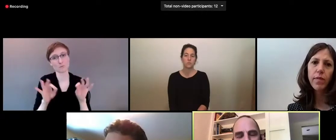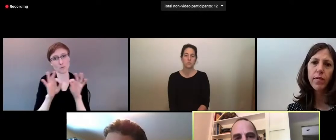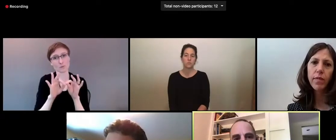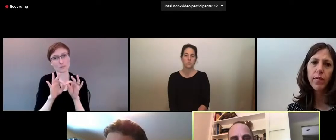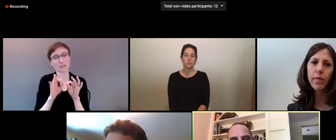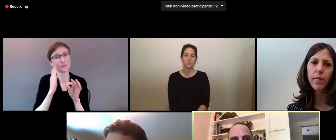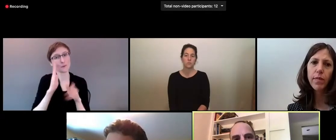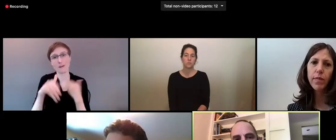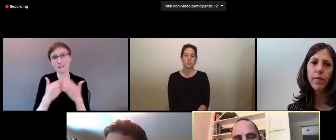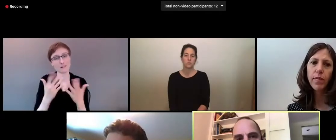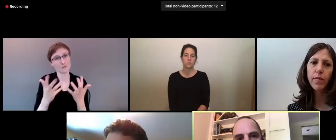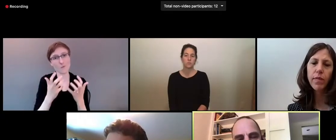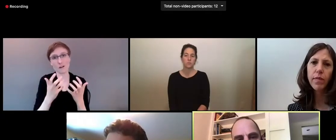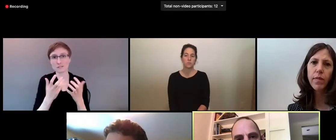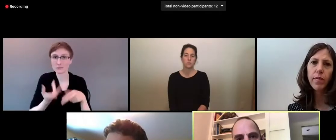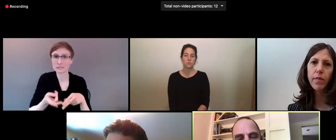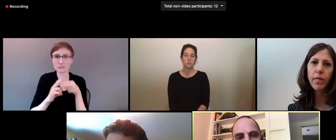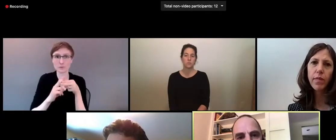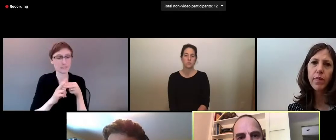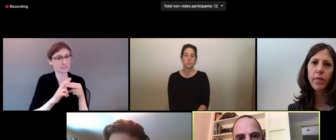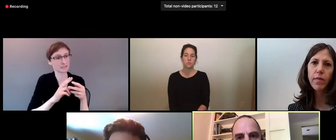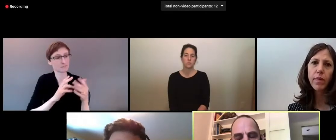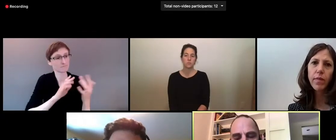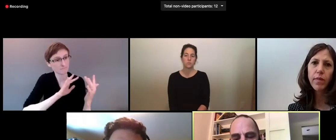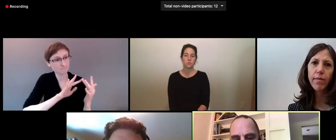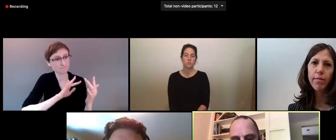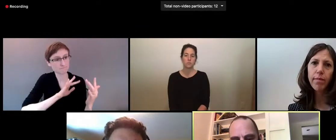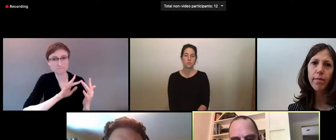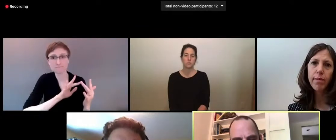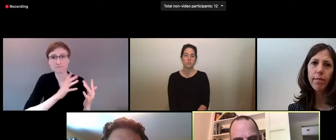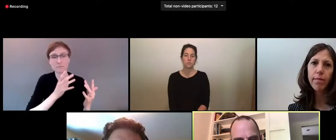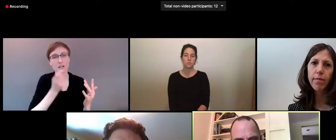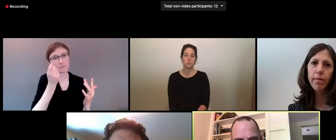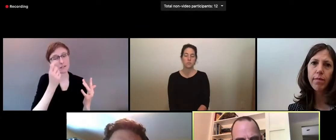increase that. But we just need to do that in a very safe way.